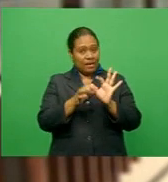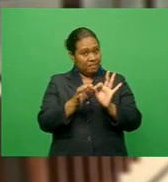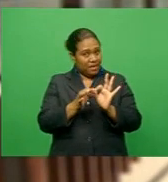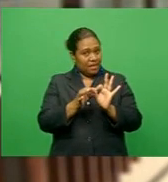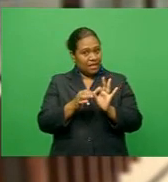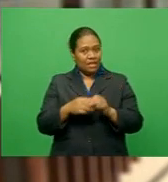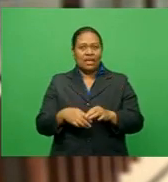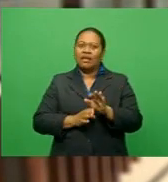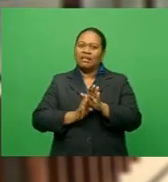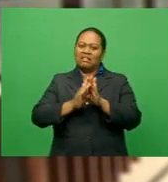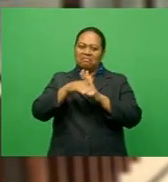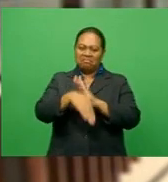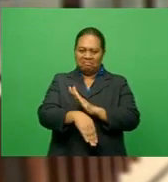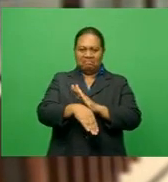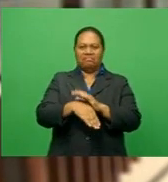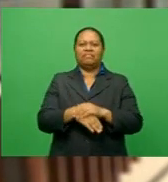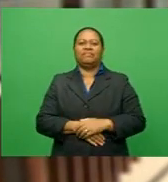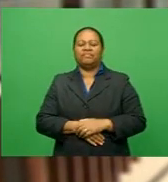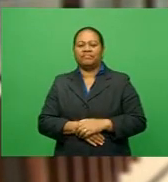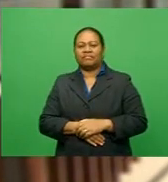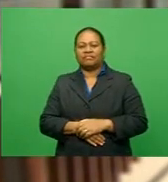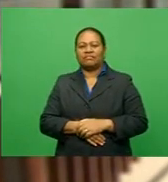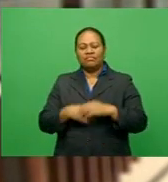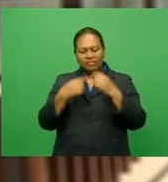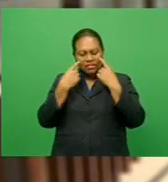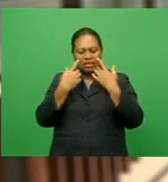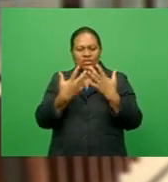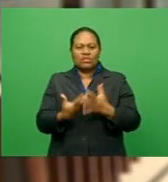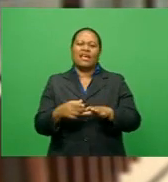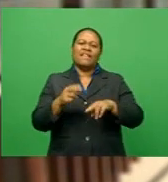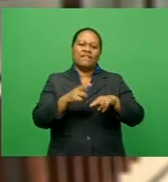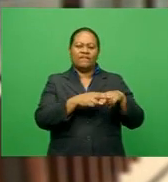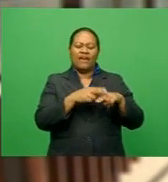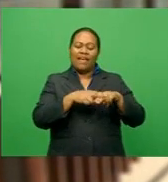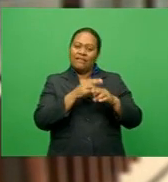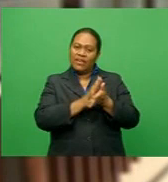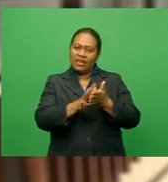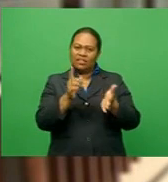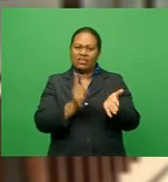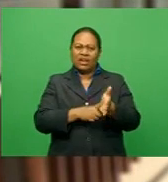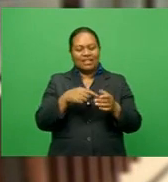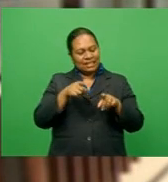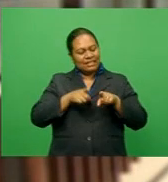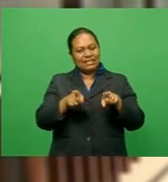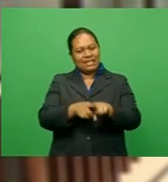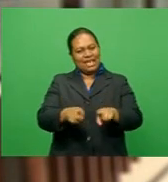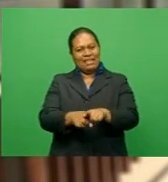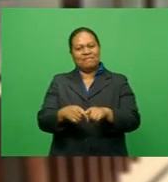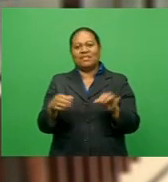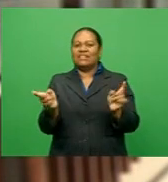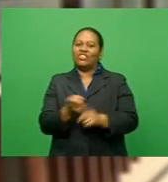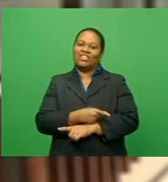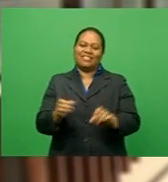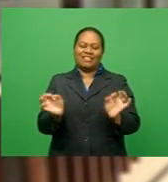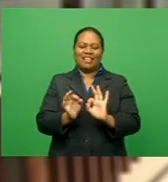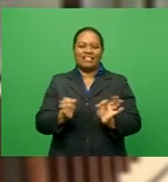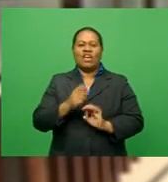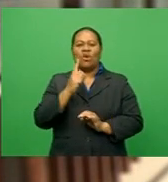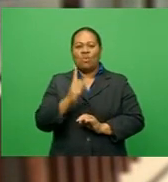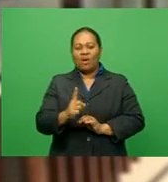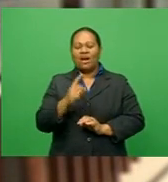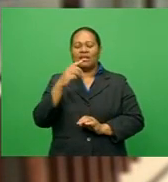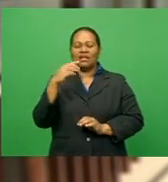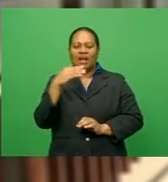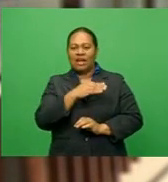a decrease. Fiji Care Insurance and Fijian Holdings share prices remained unchanged.